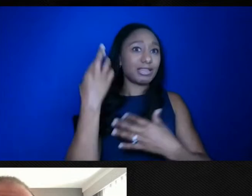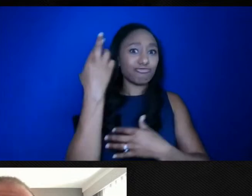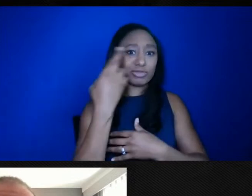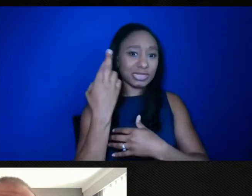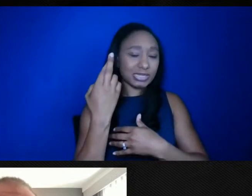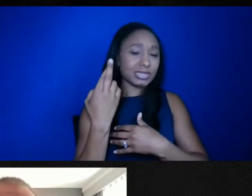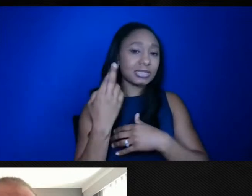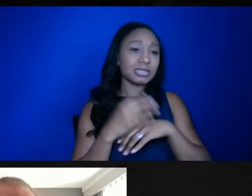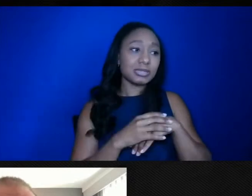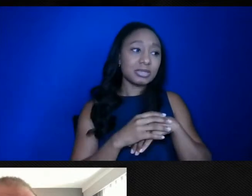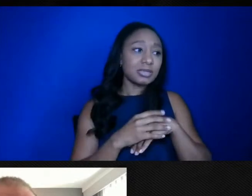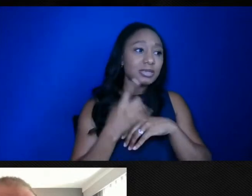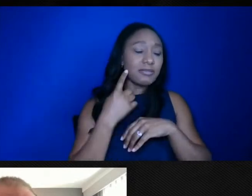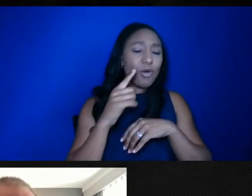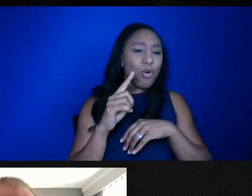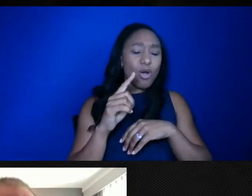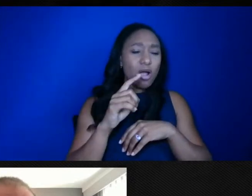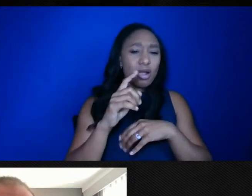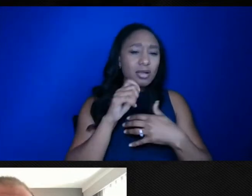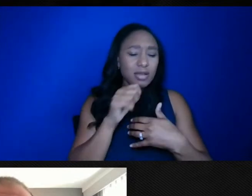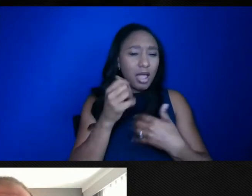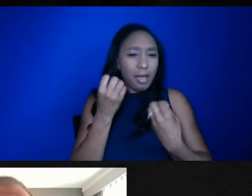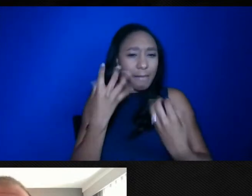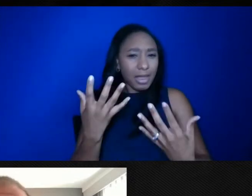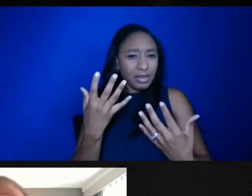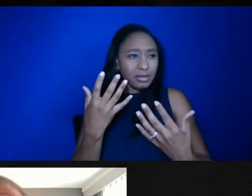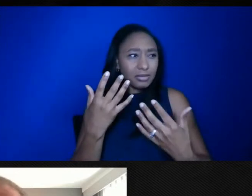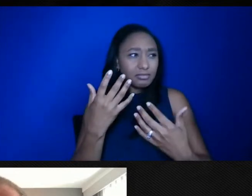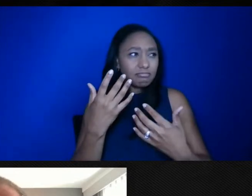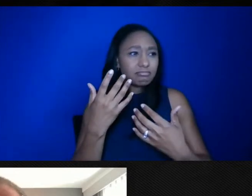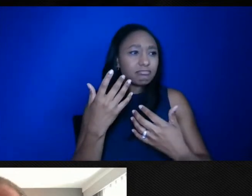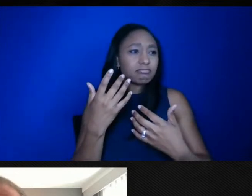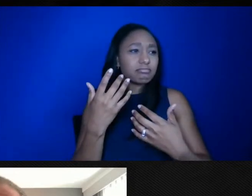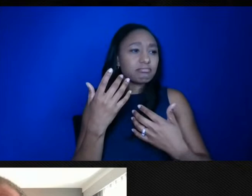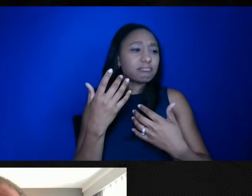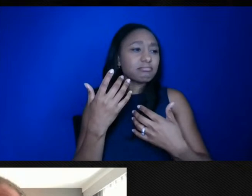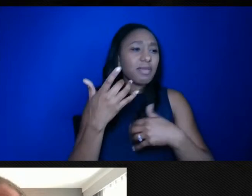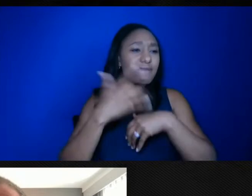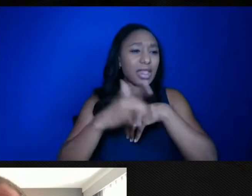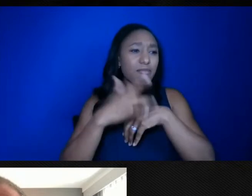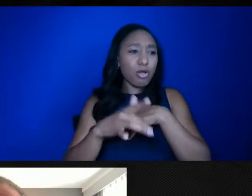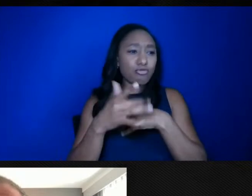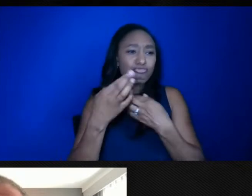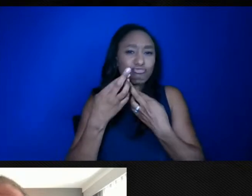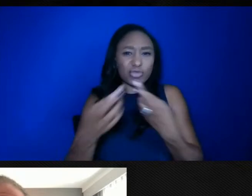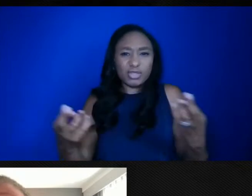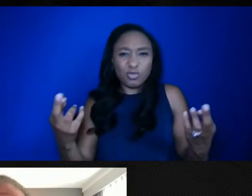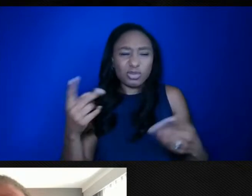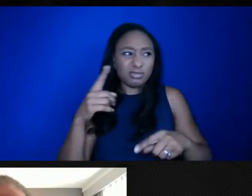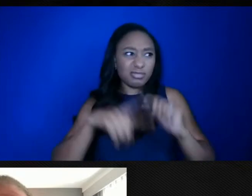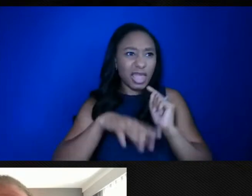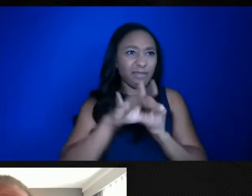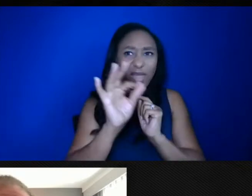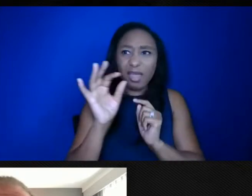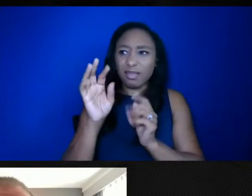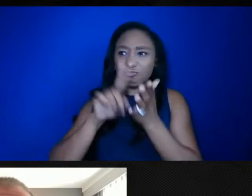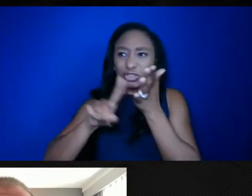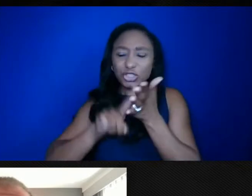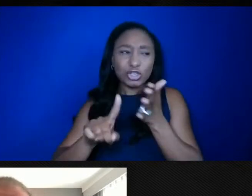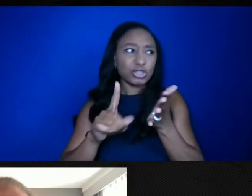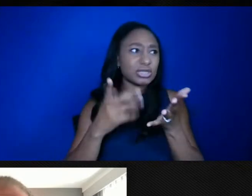lack of available sources. So I had to be very creative, not just digging around for new